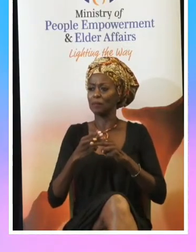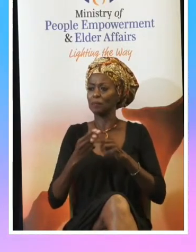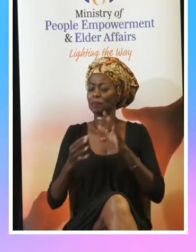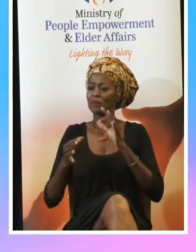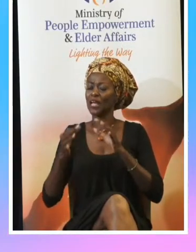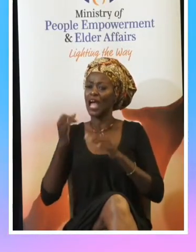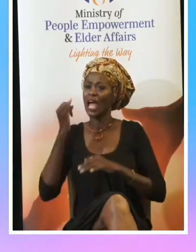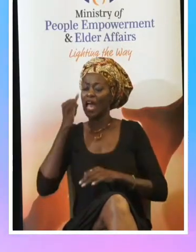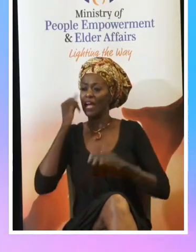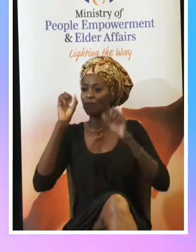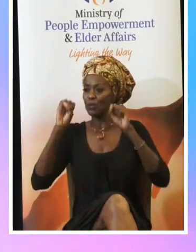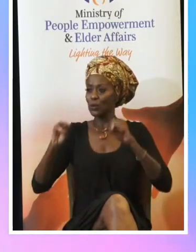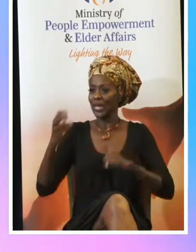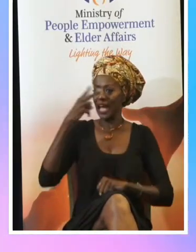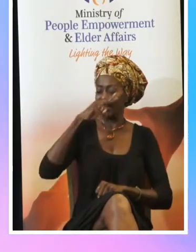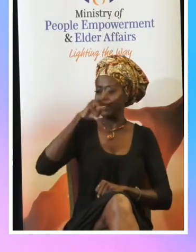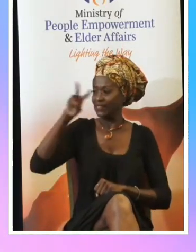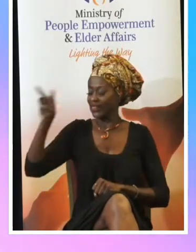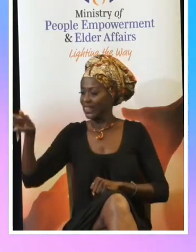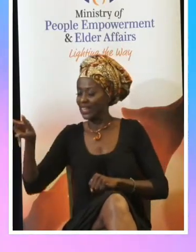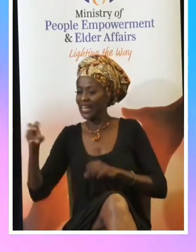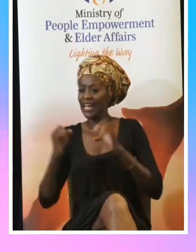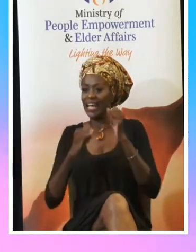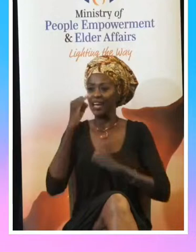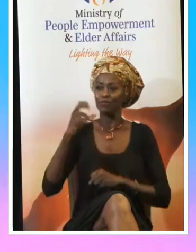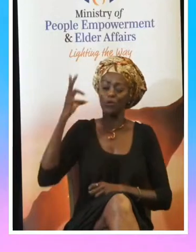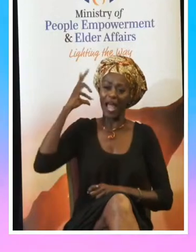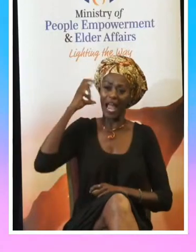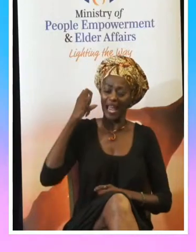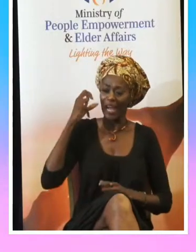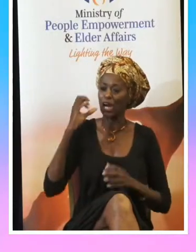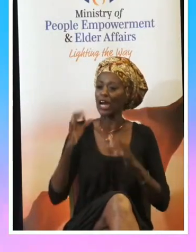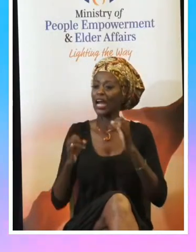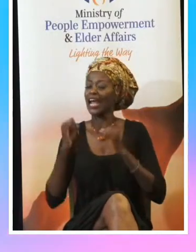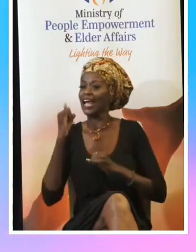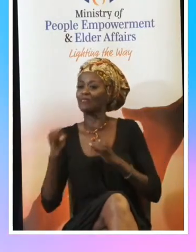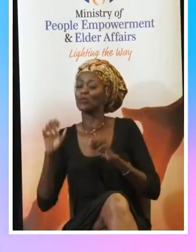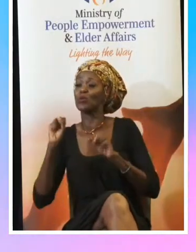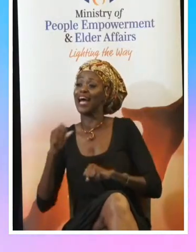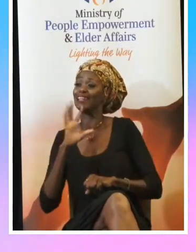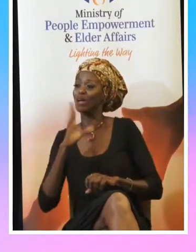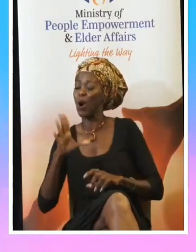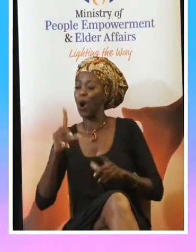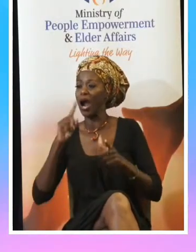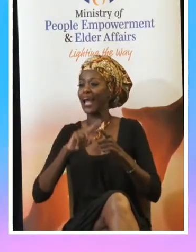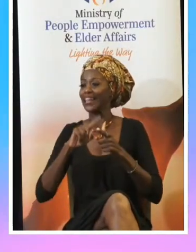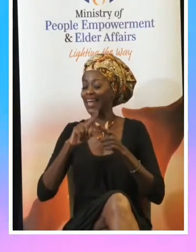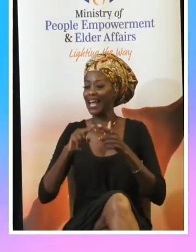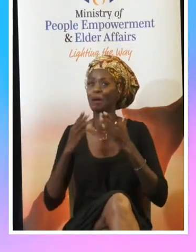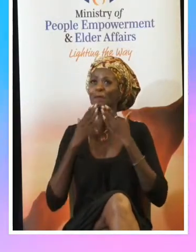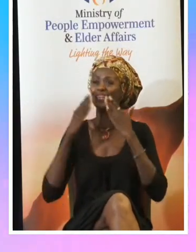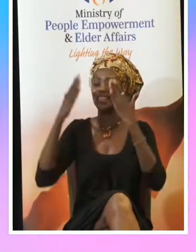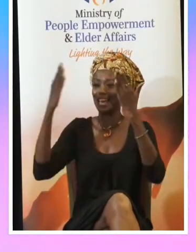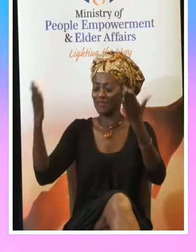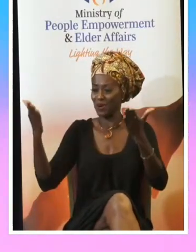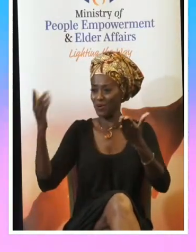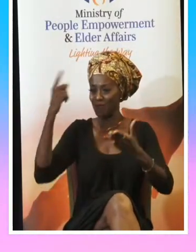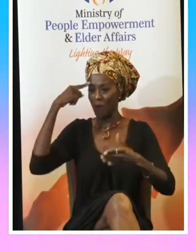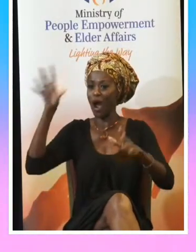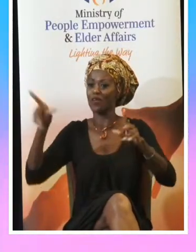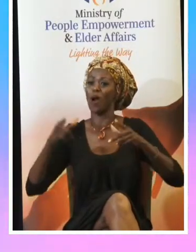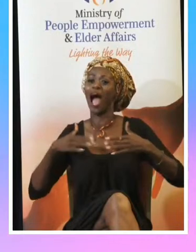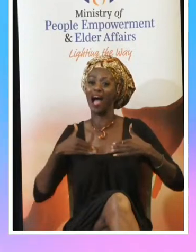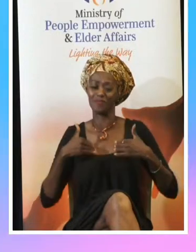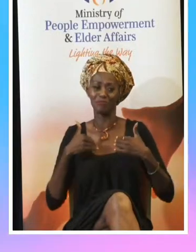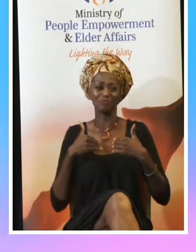walk, if you can hear, if you can talk, y'all know it, then be grateful. Anyway. Grateful for what you've got.